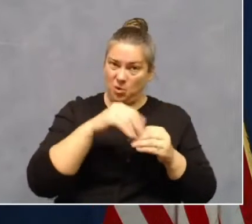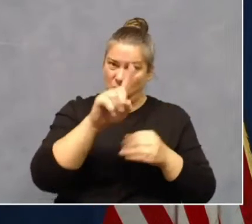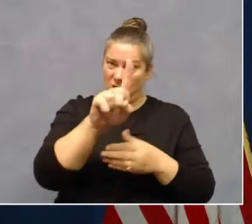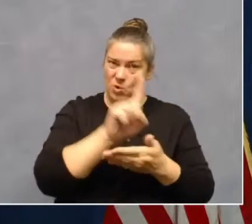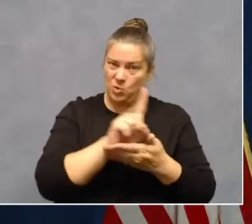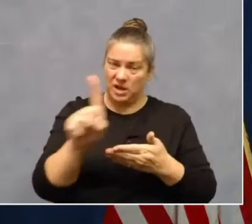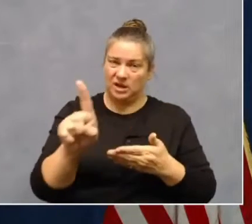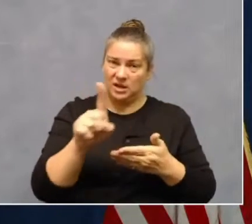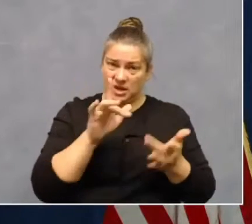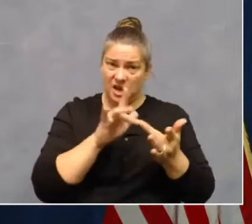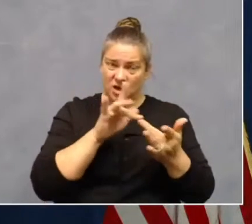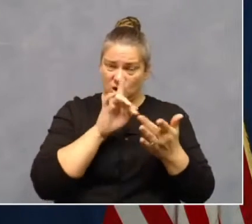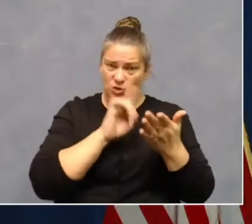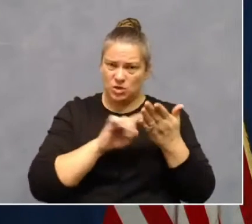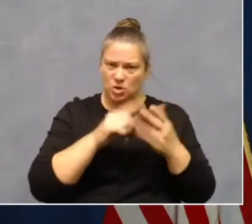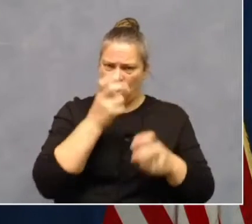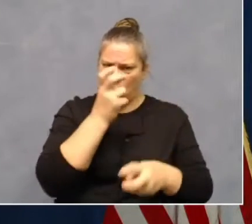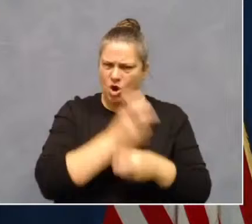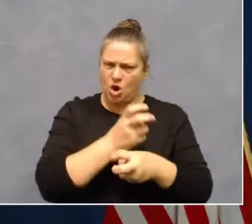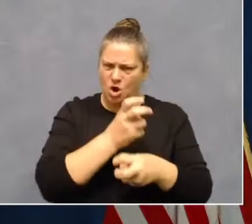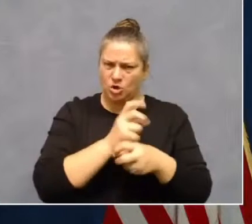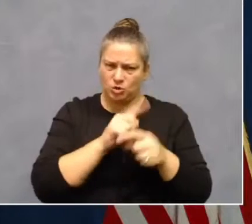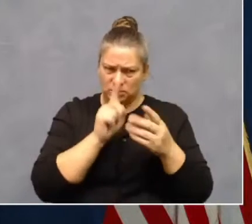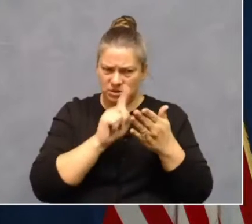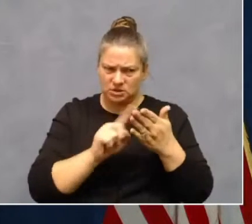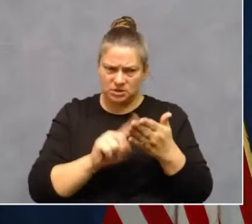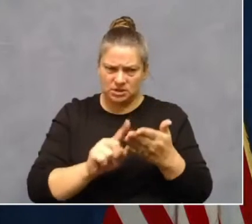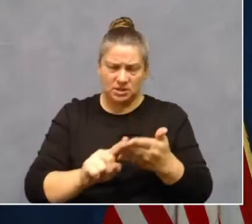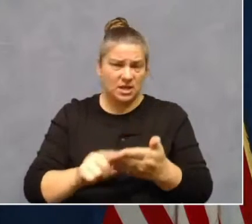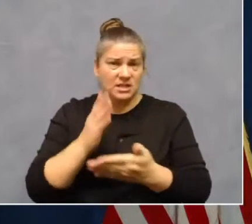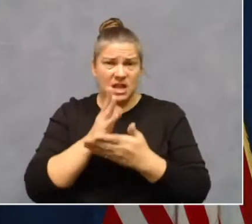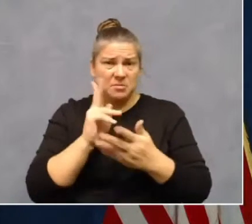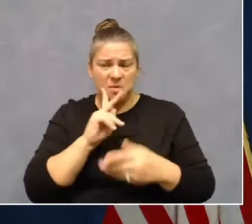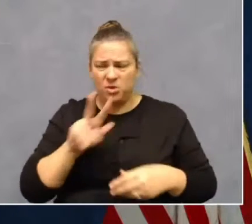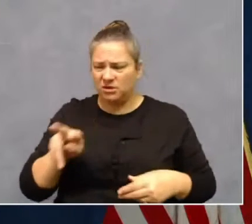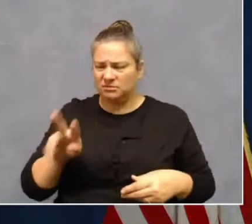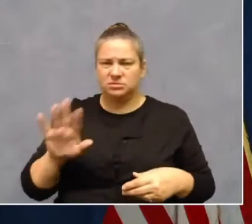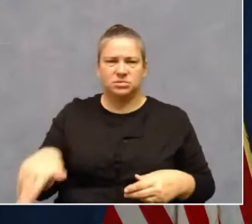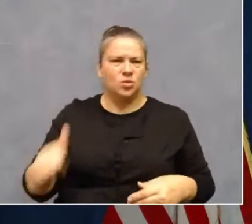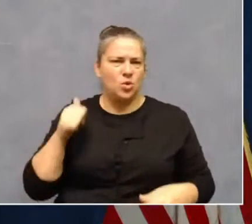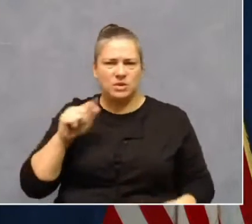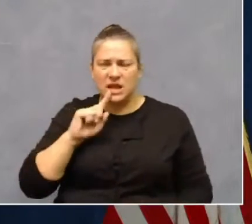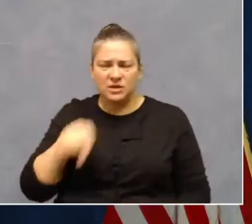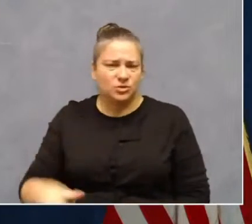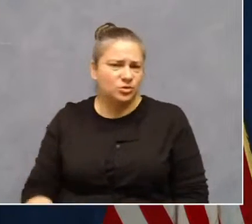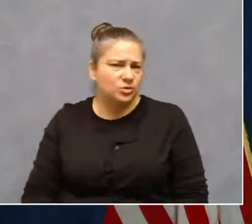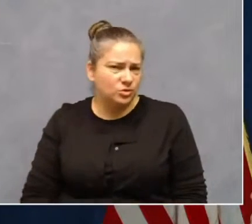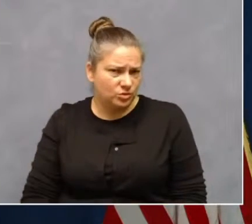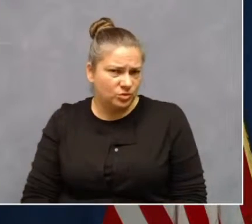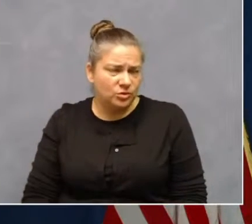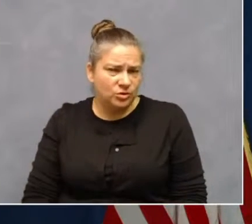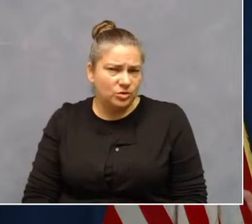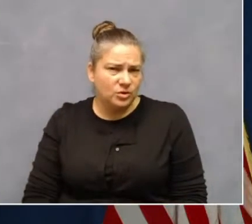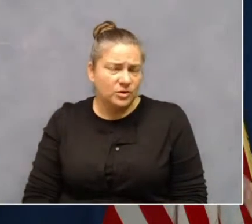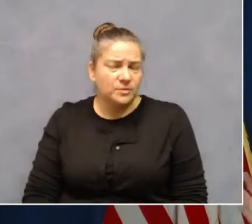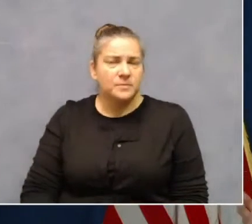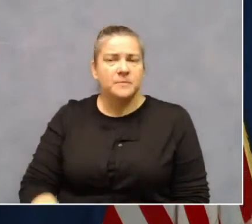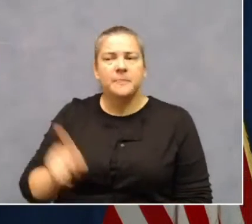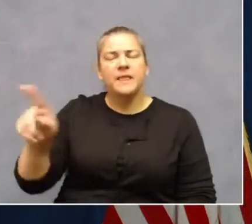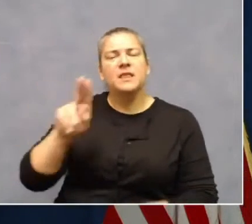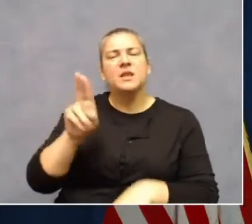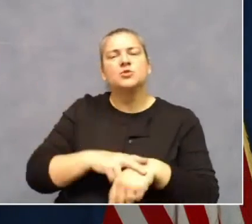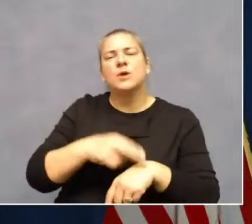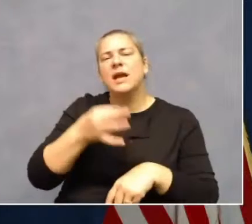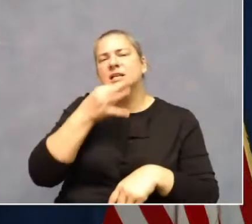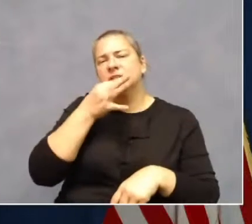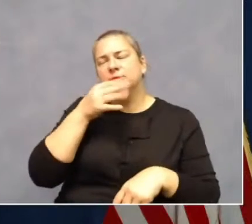down. And we still see some examples of people who won't pick up the phone when they call. Now, there was a national expert on one of the